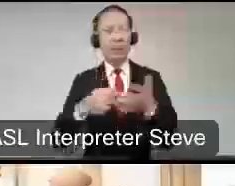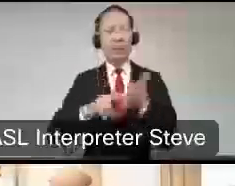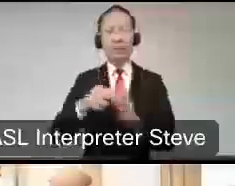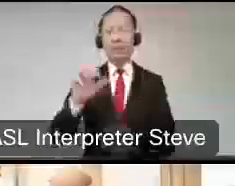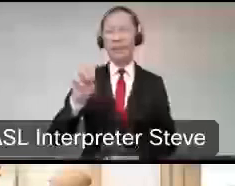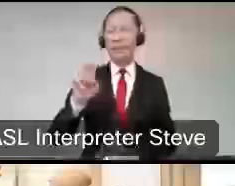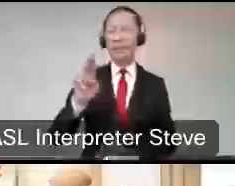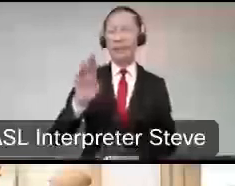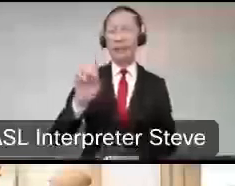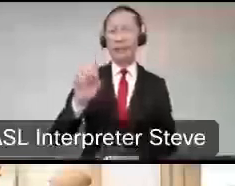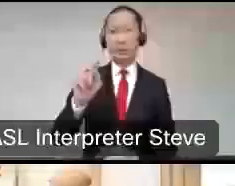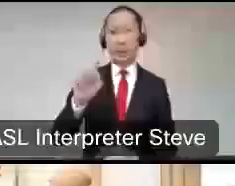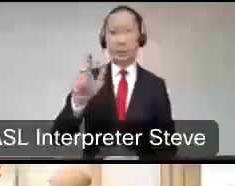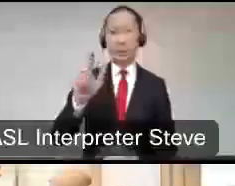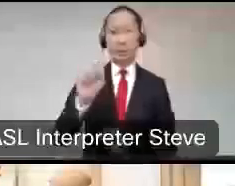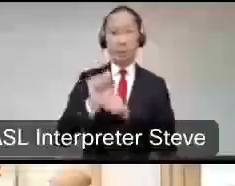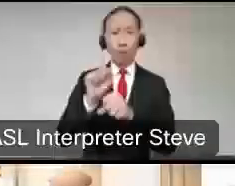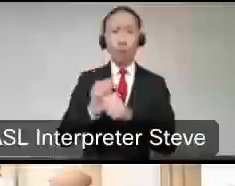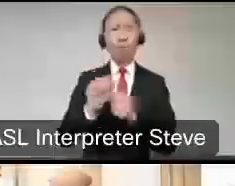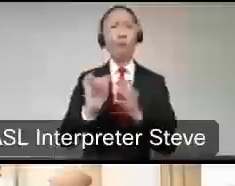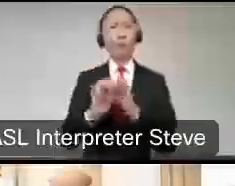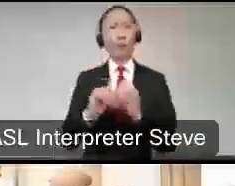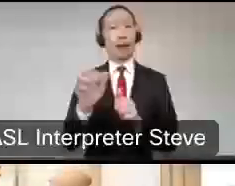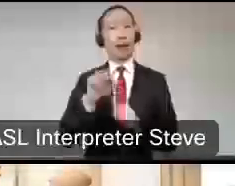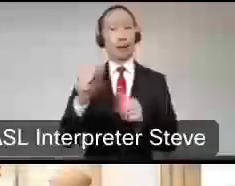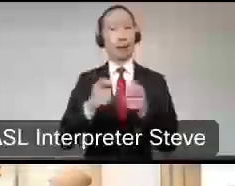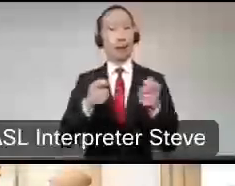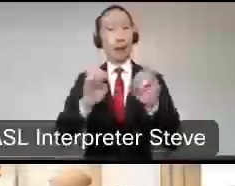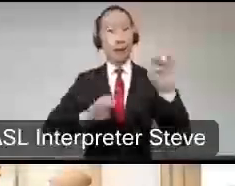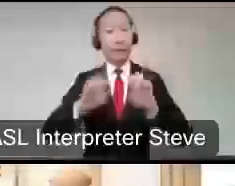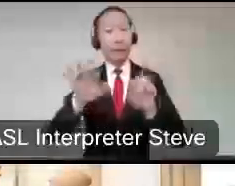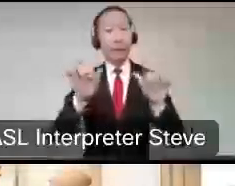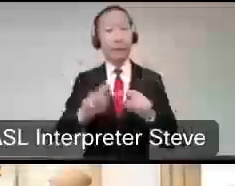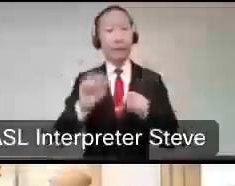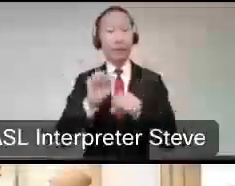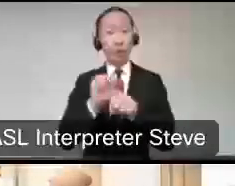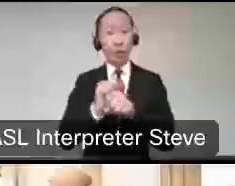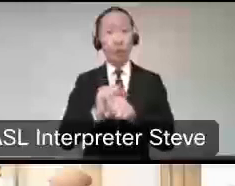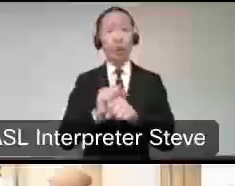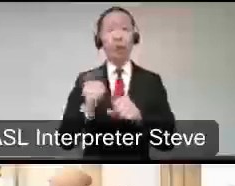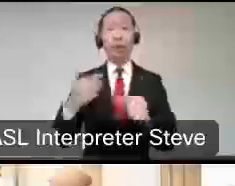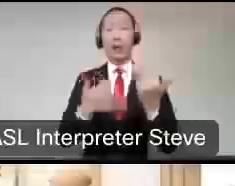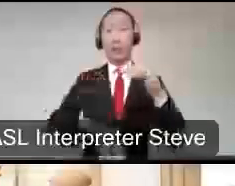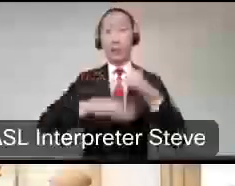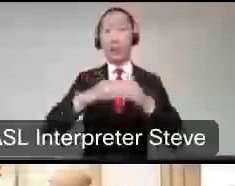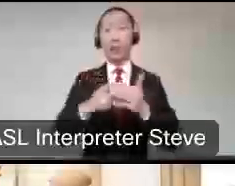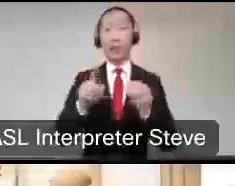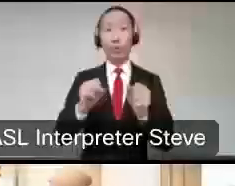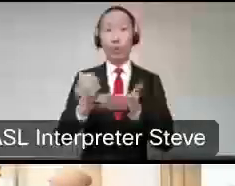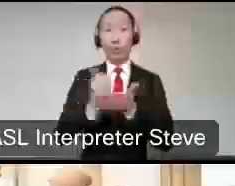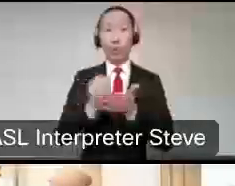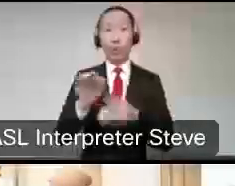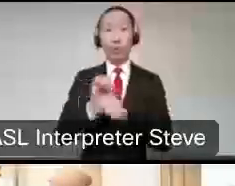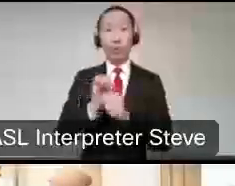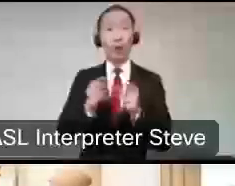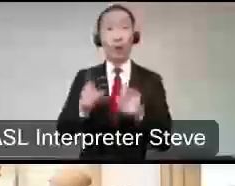work? Which is basically a way Social Security evaluates your ability to work. There's a cap to what you can earn if you're working while you